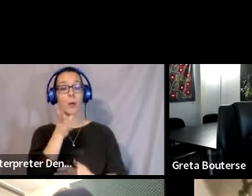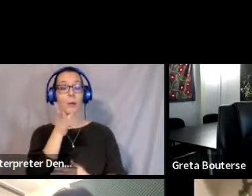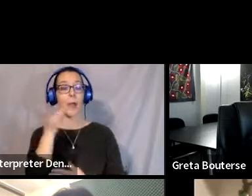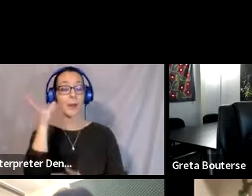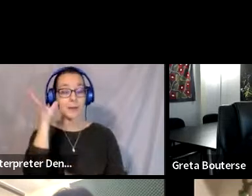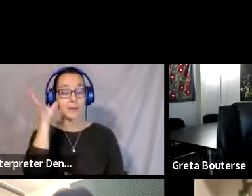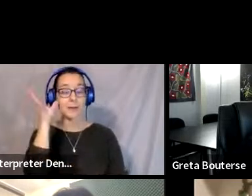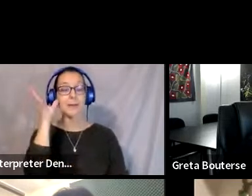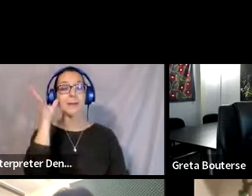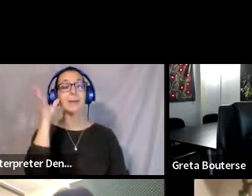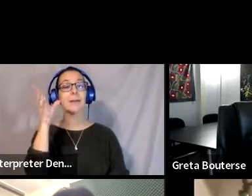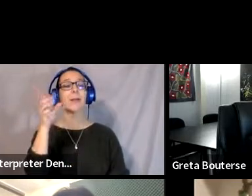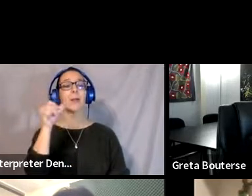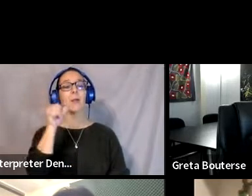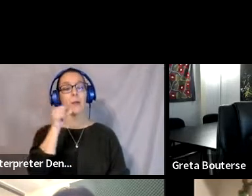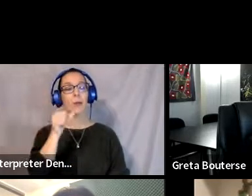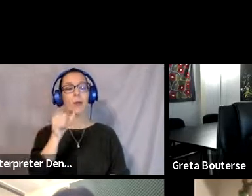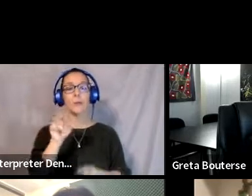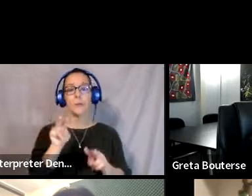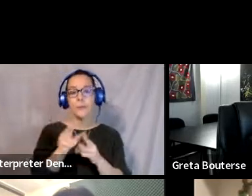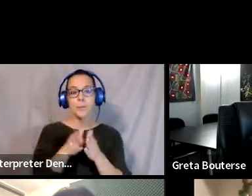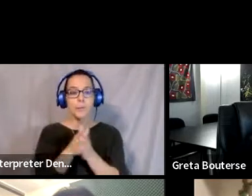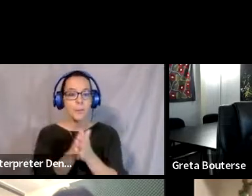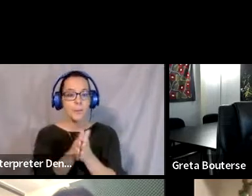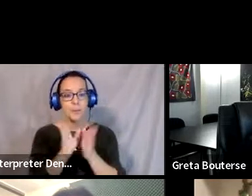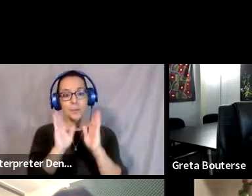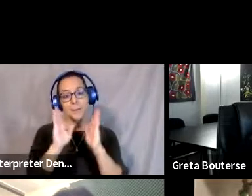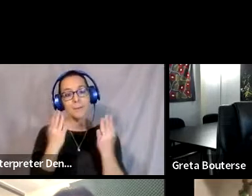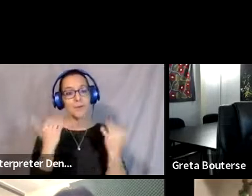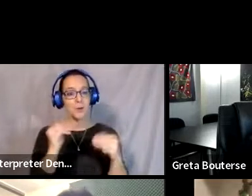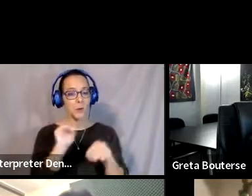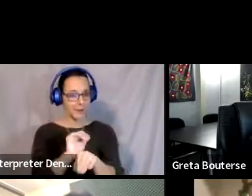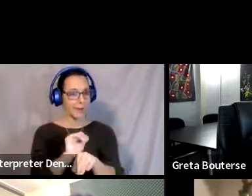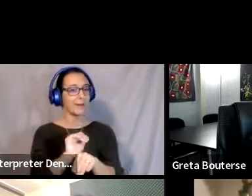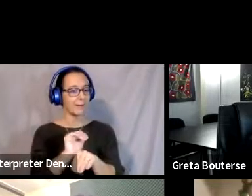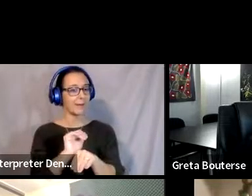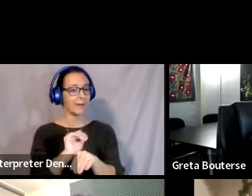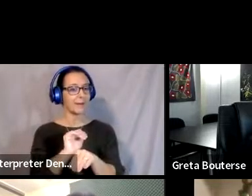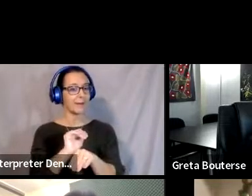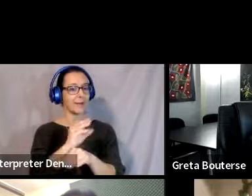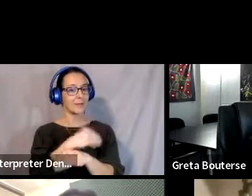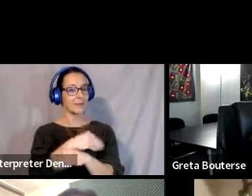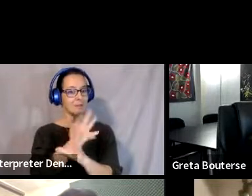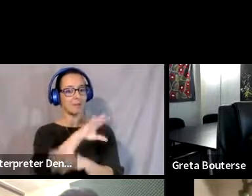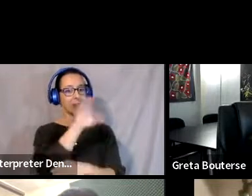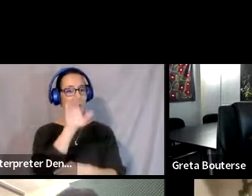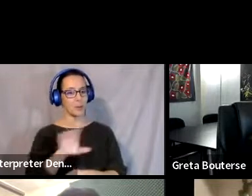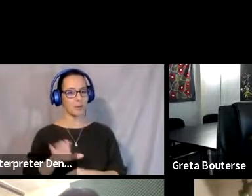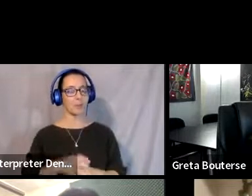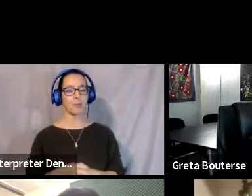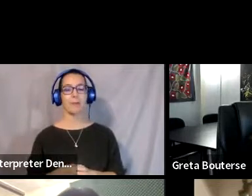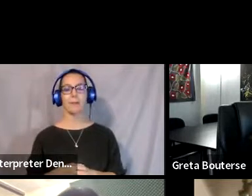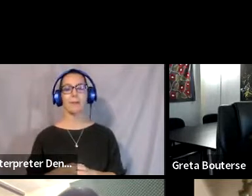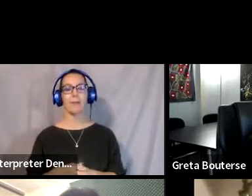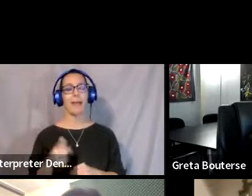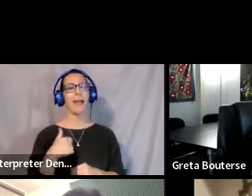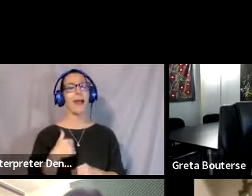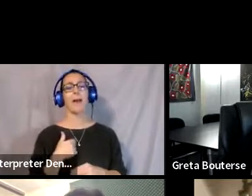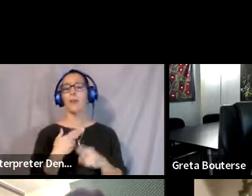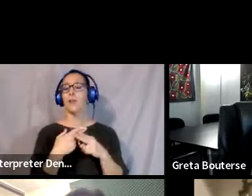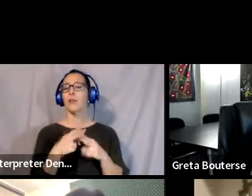who are tuned in to this evening's call. I just have a few brief comments and then we'll transition